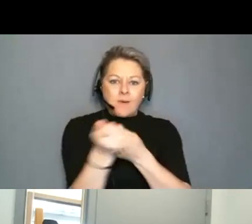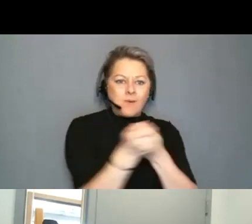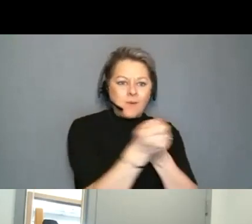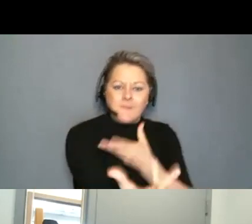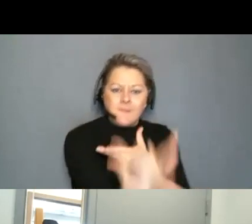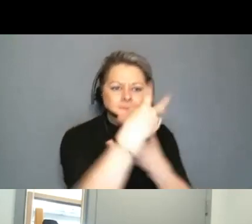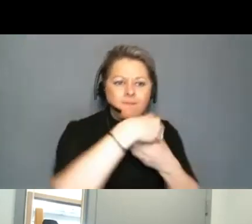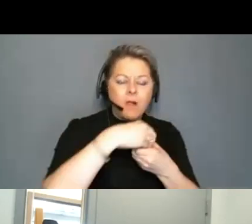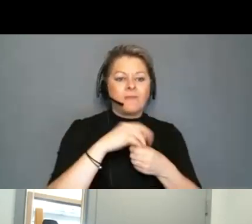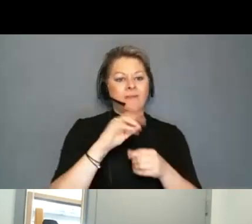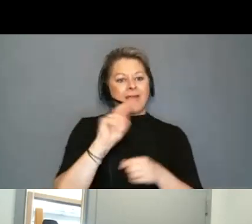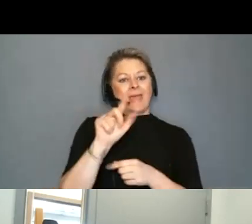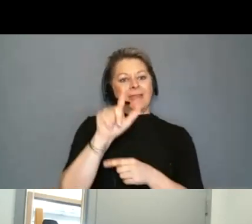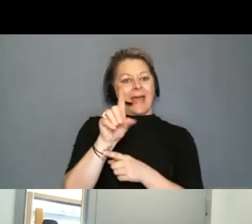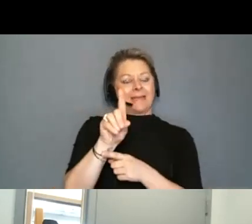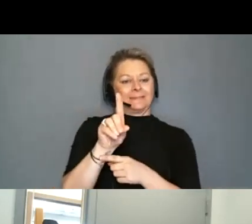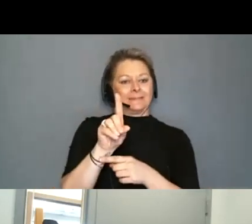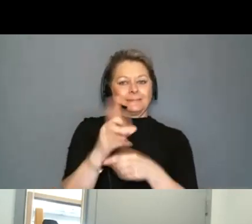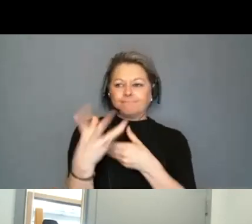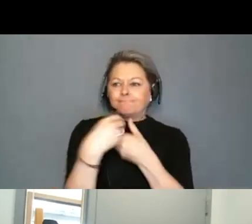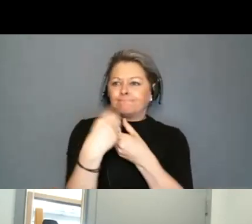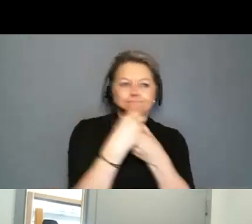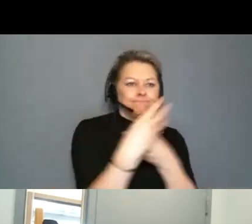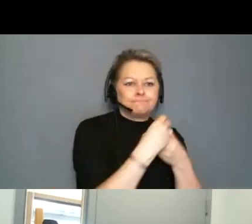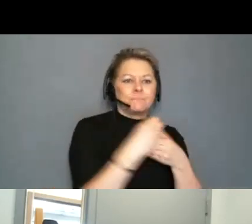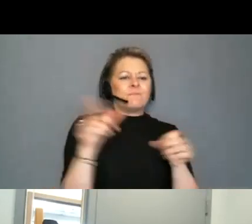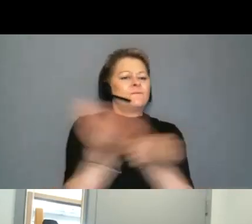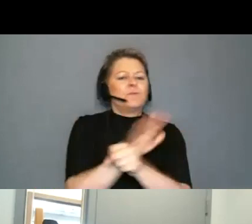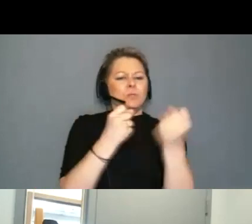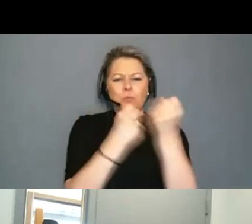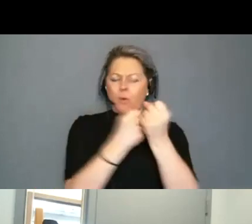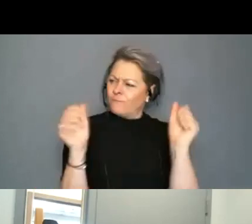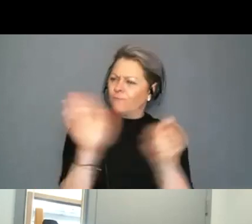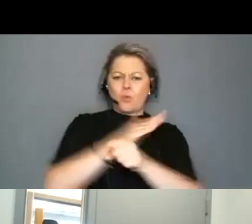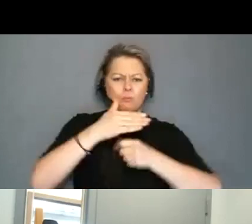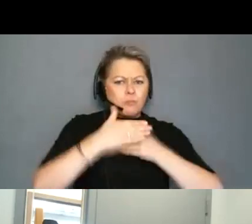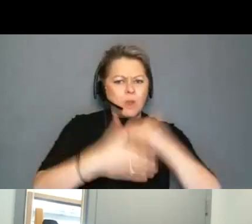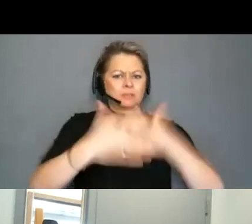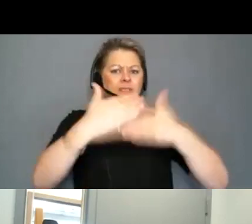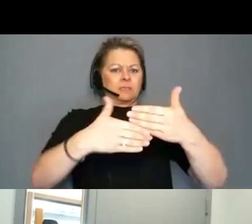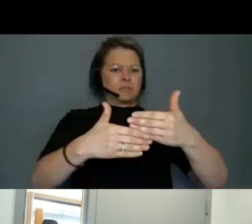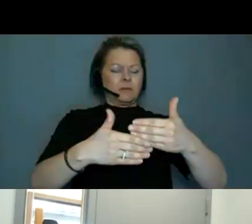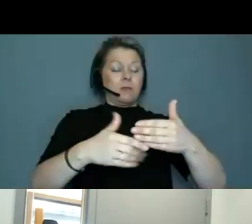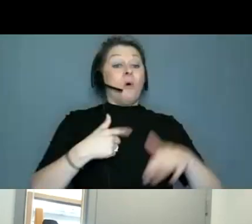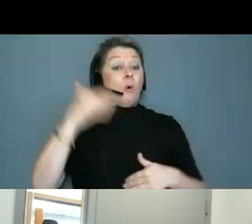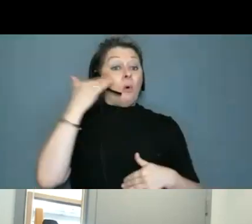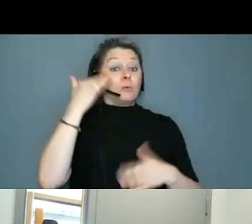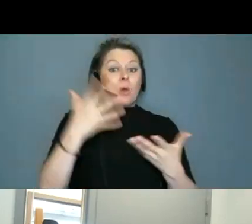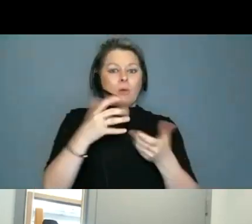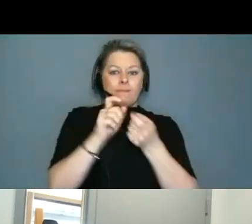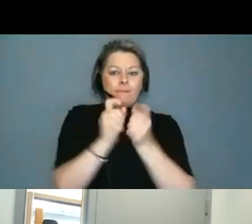to ensure that that support is there and that process is there. I know that as we go through amendments